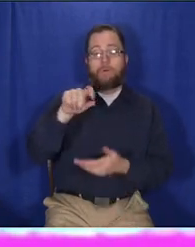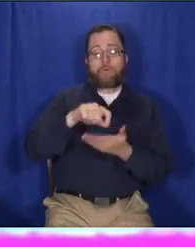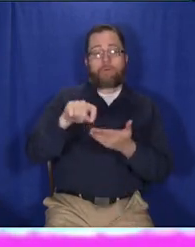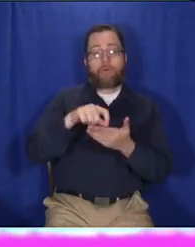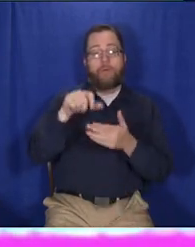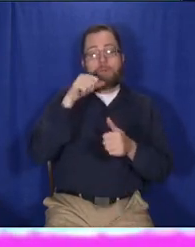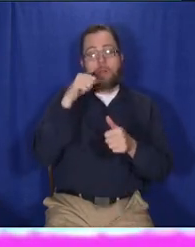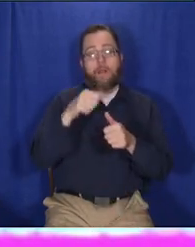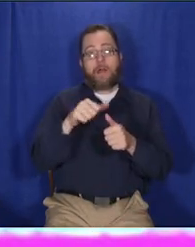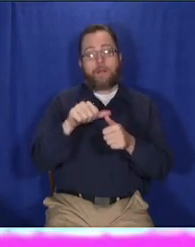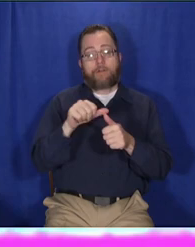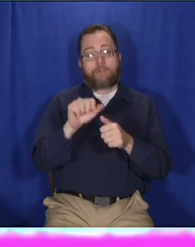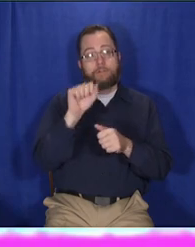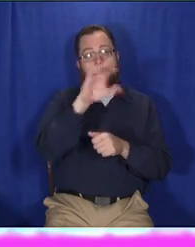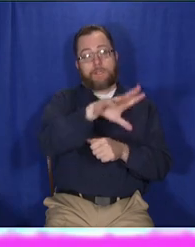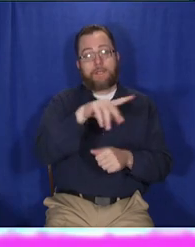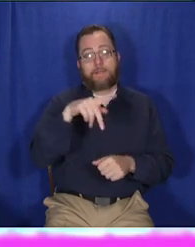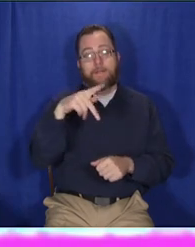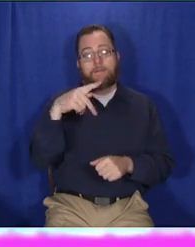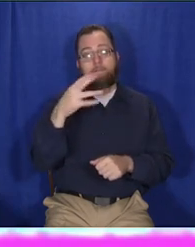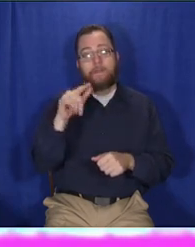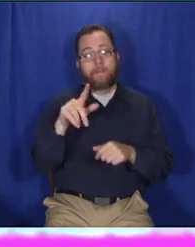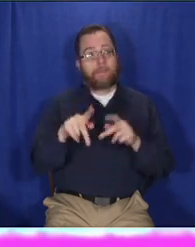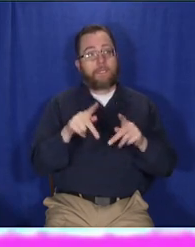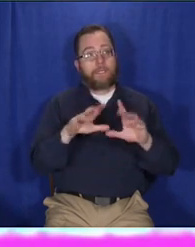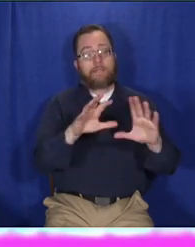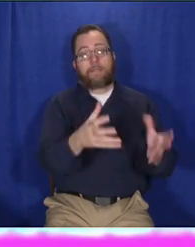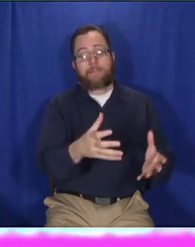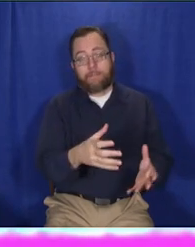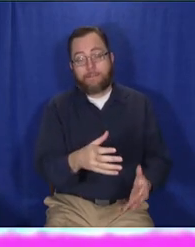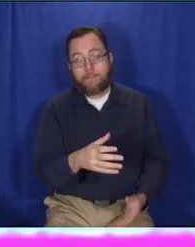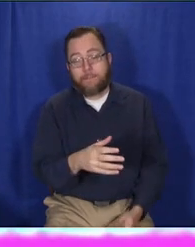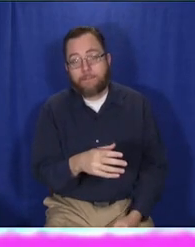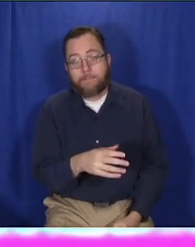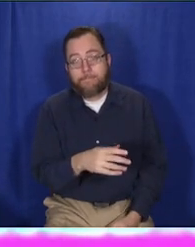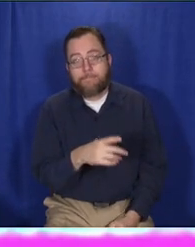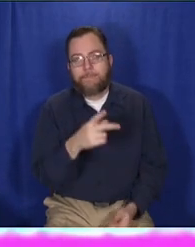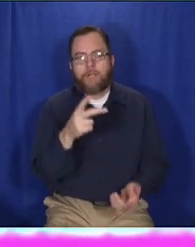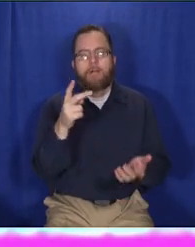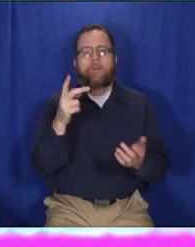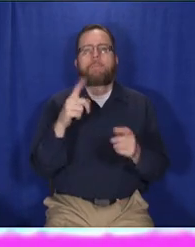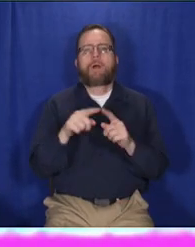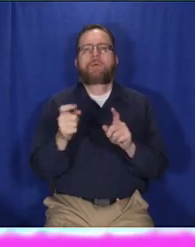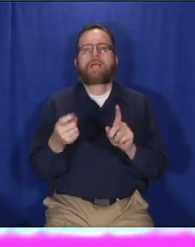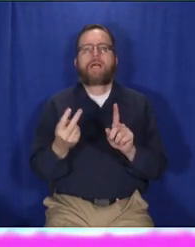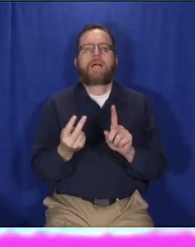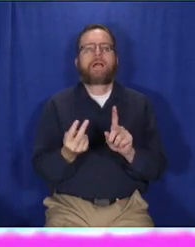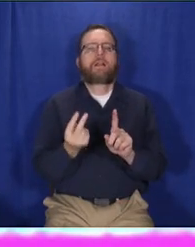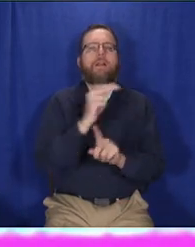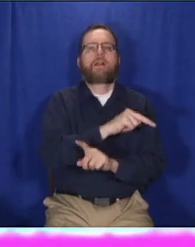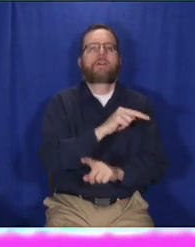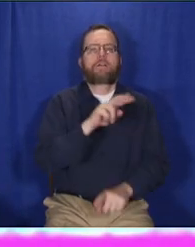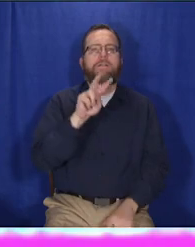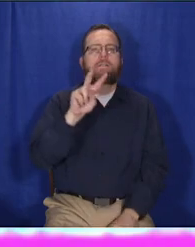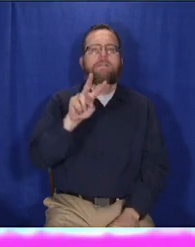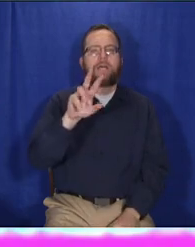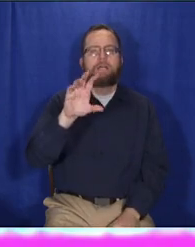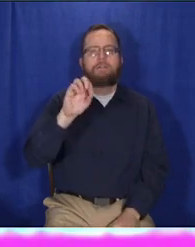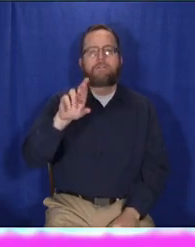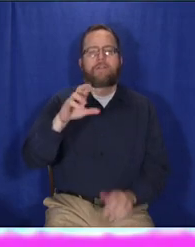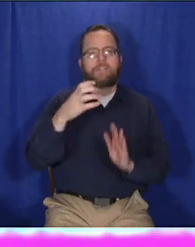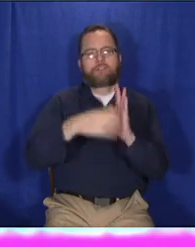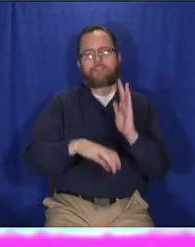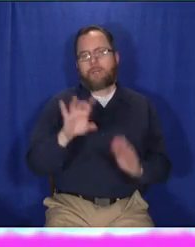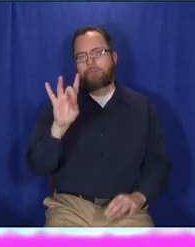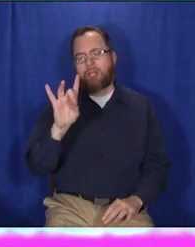letter to the Philippians like we've been talking about. And I want to take you to 2 Corinthians chapter 8 because it gives you a little bit of background